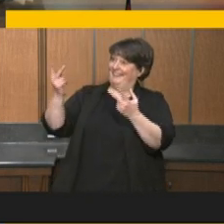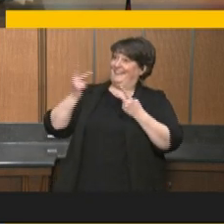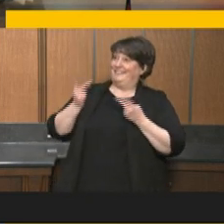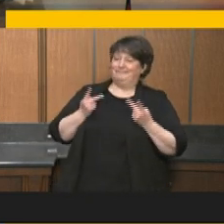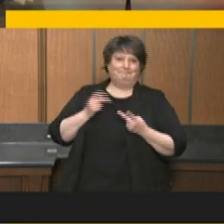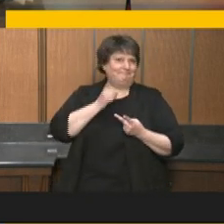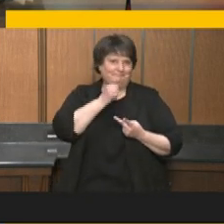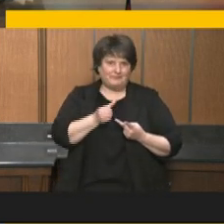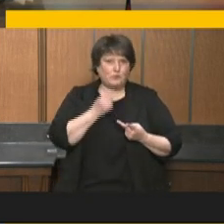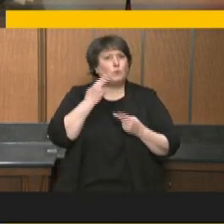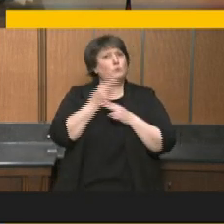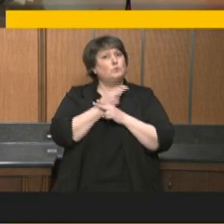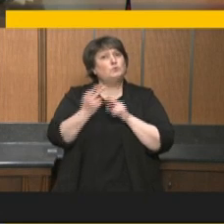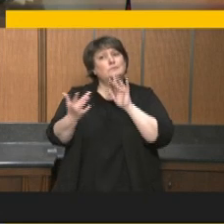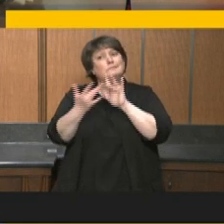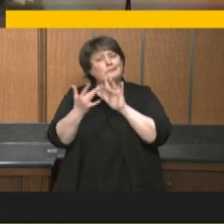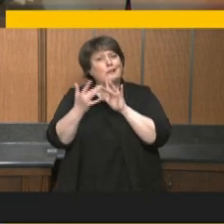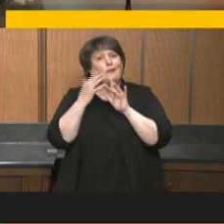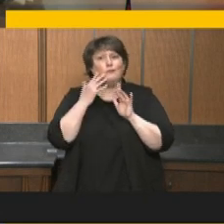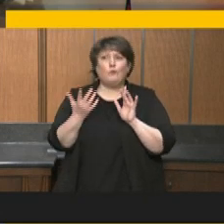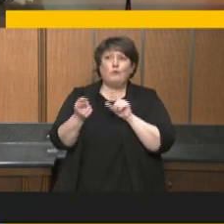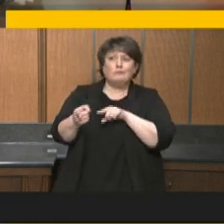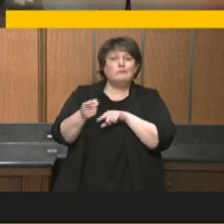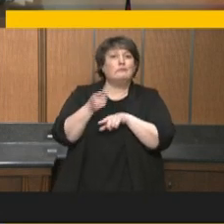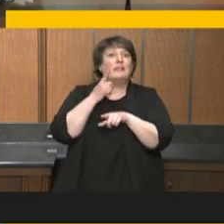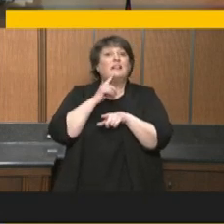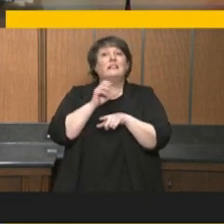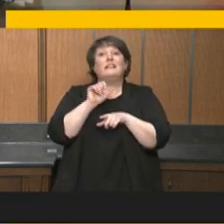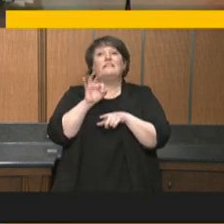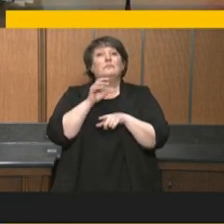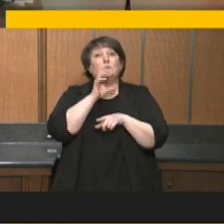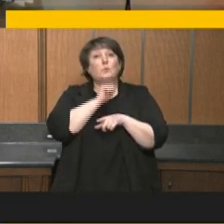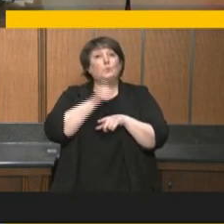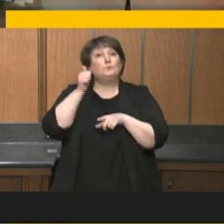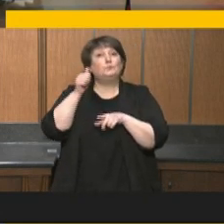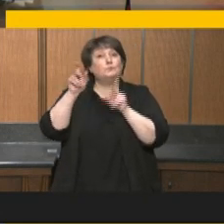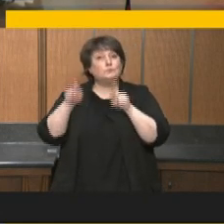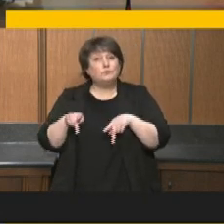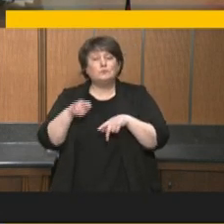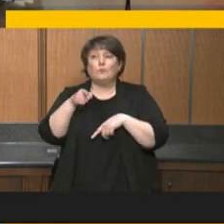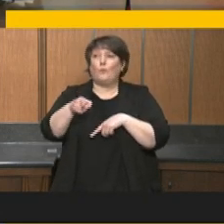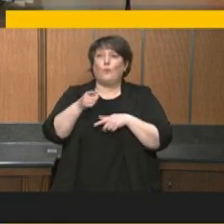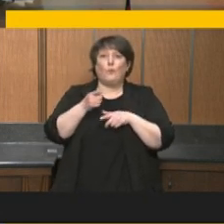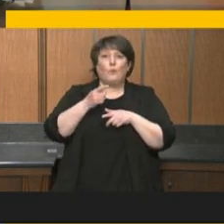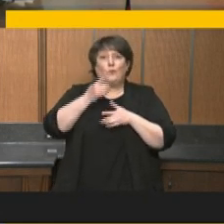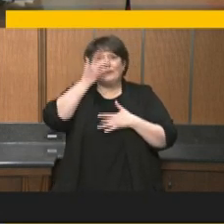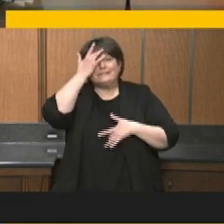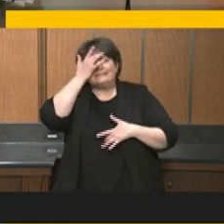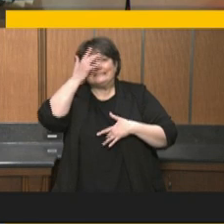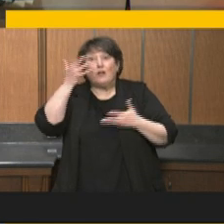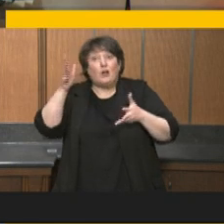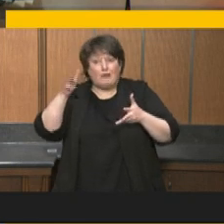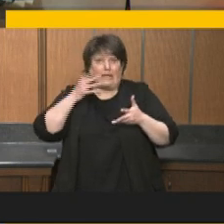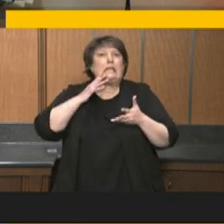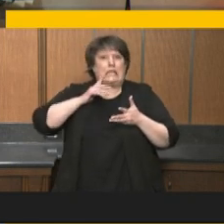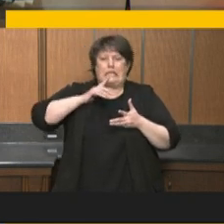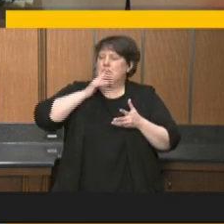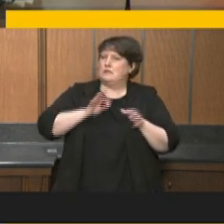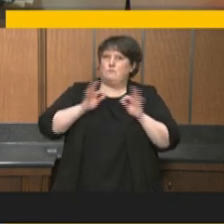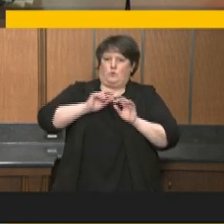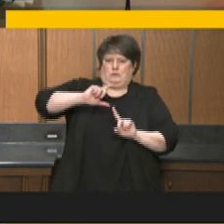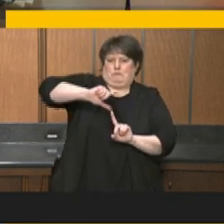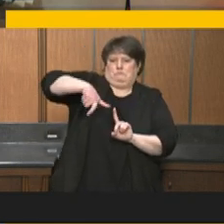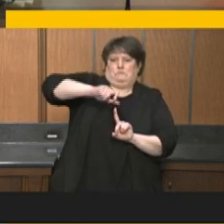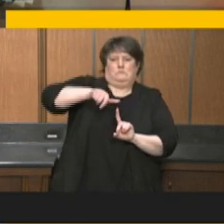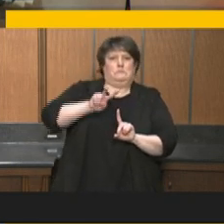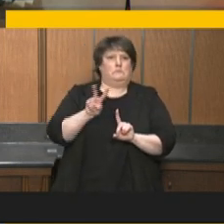families and friends. And if you are an older adult or have a medical condition, keeping that protective space is very important.